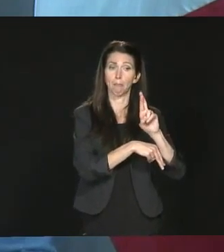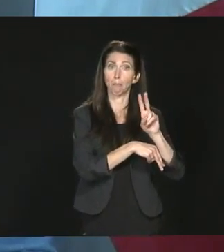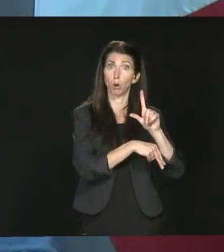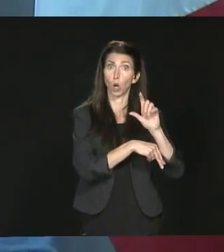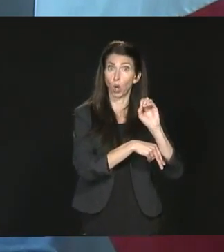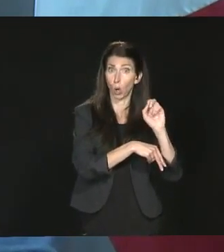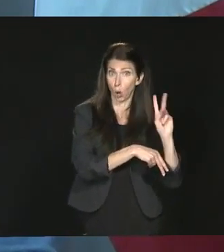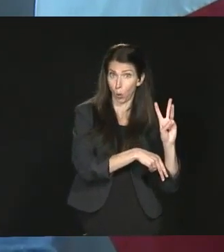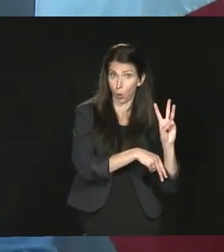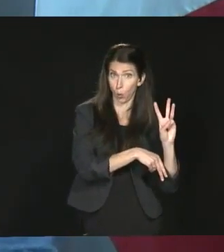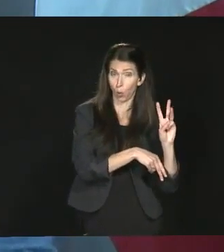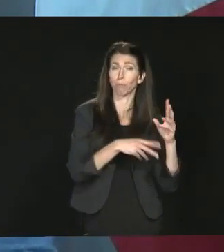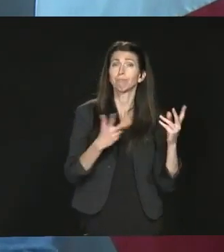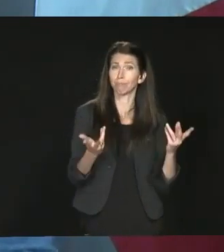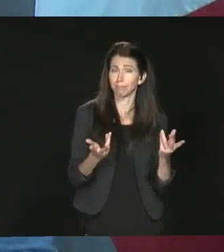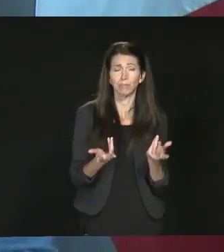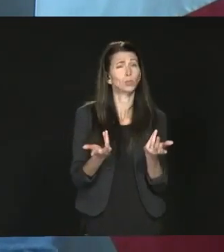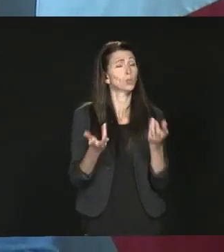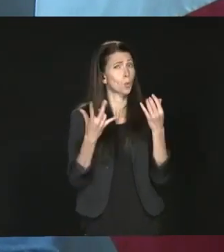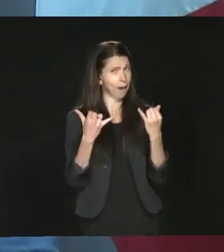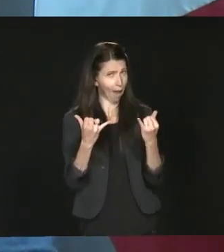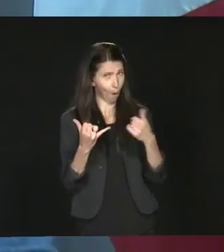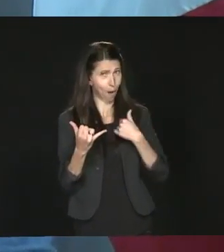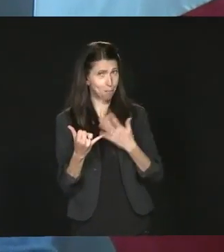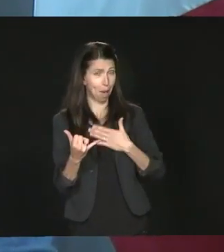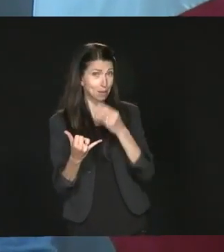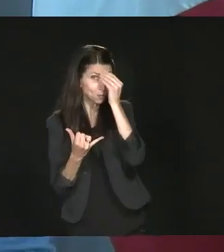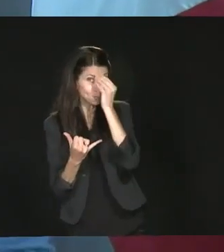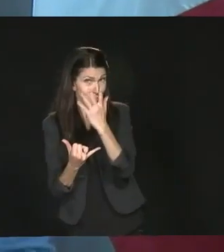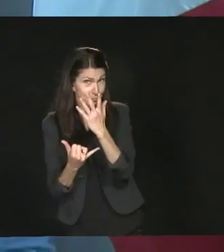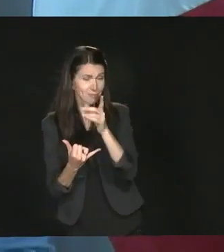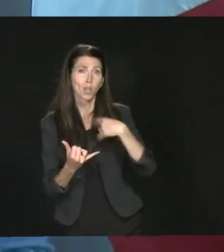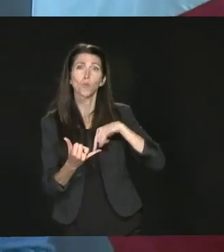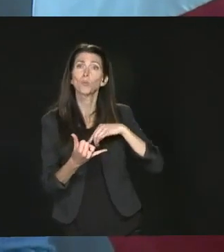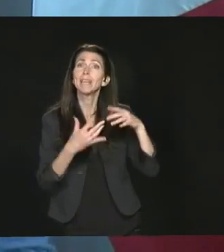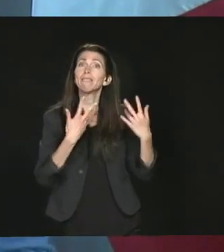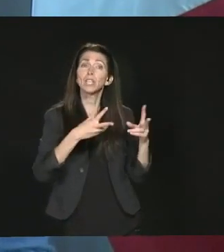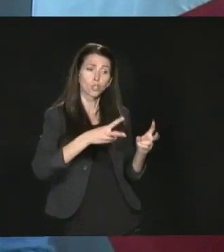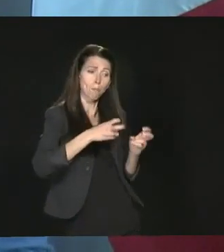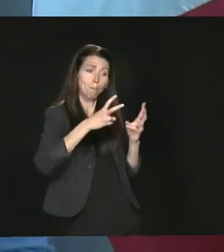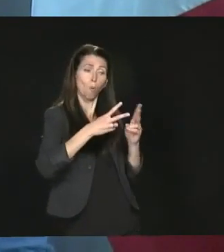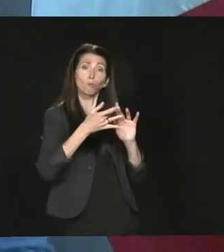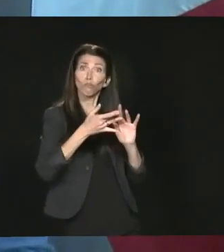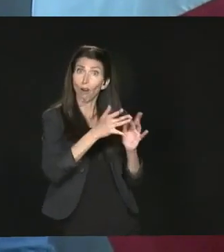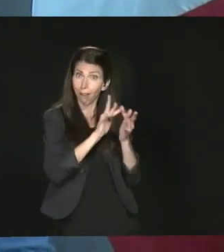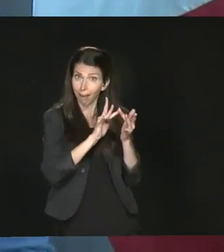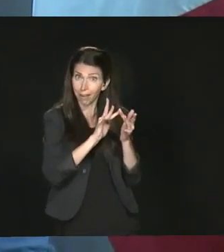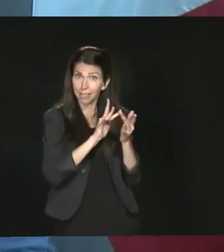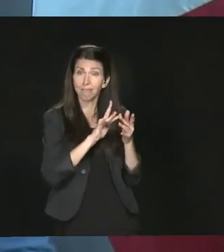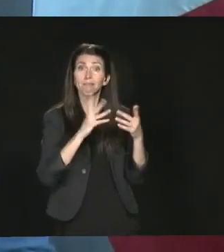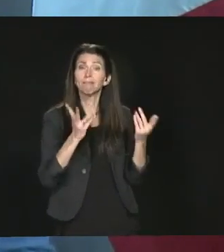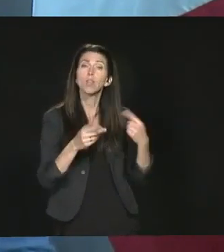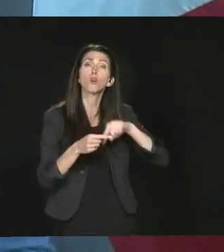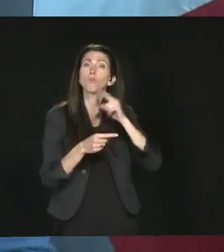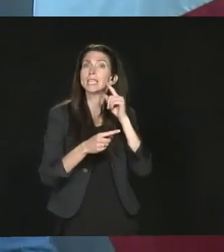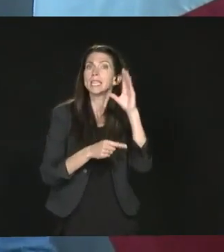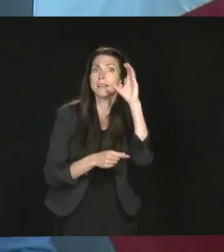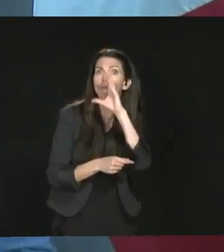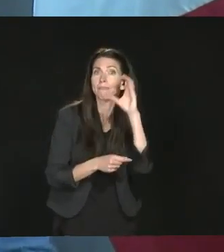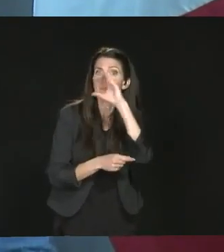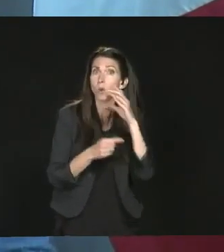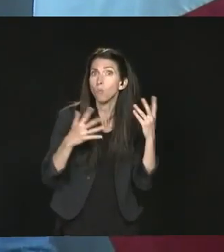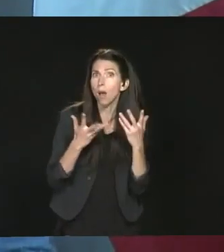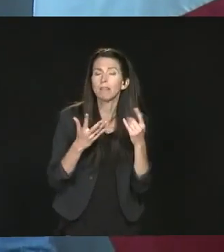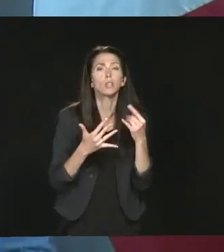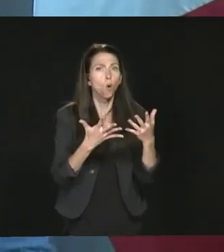a request for proposal seeking made-in-Canada shields, face shields, and this is a positive development.